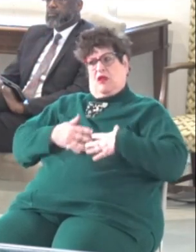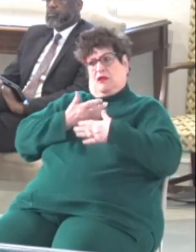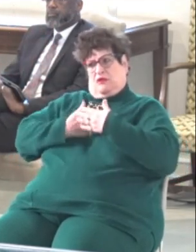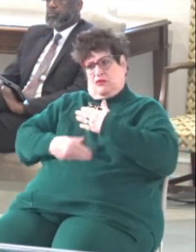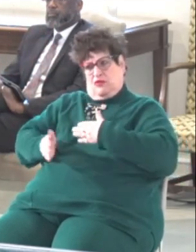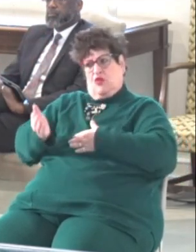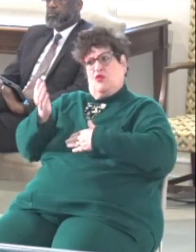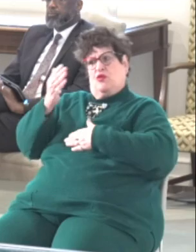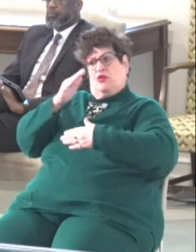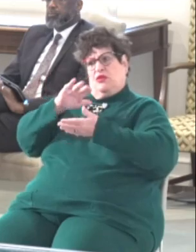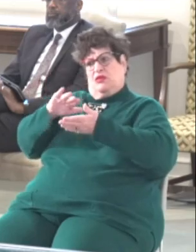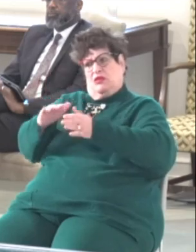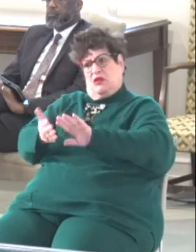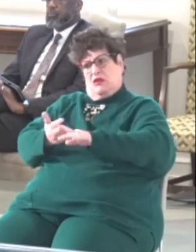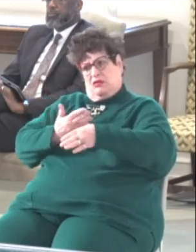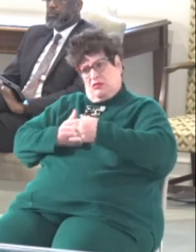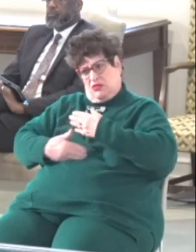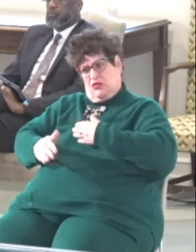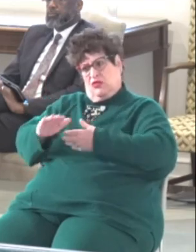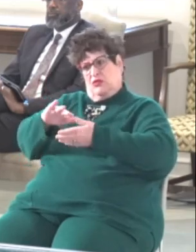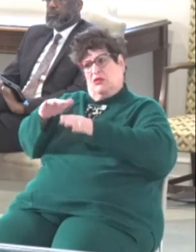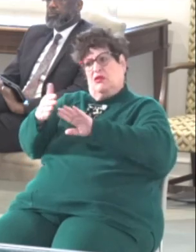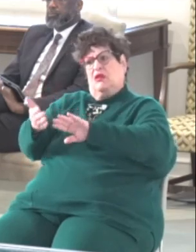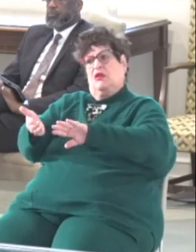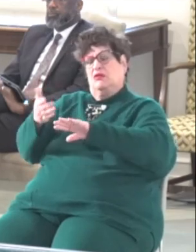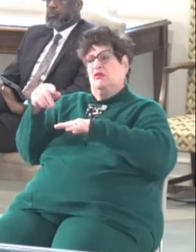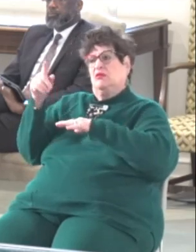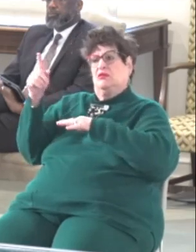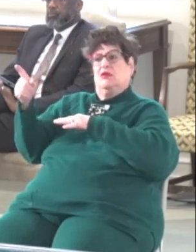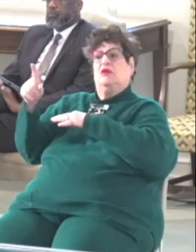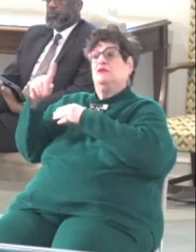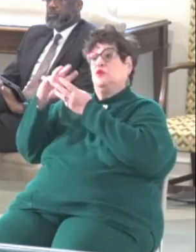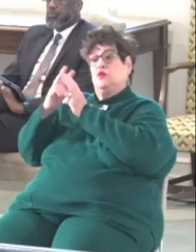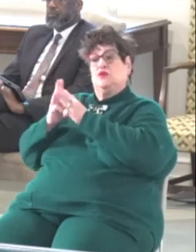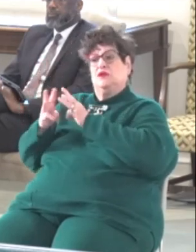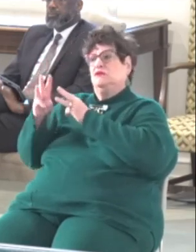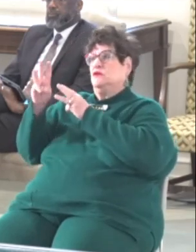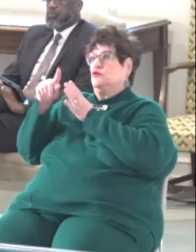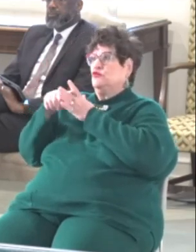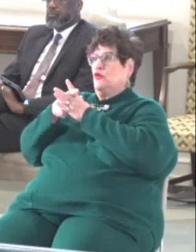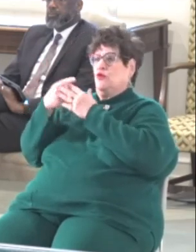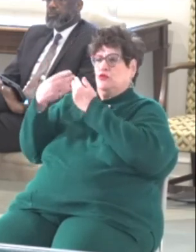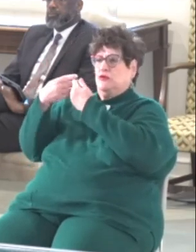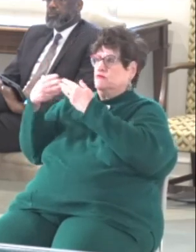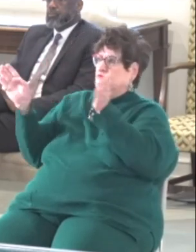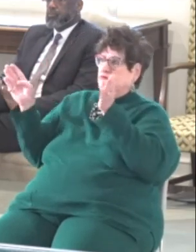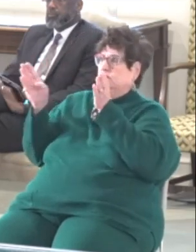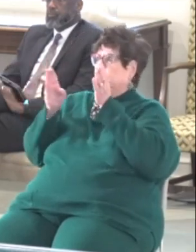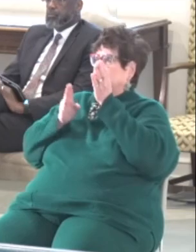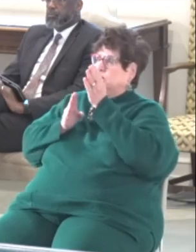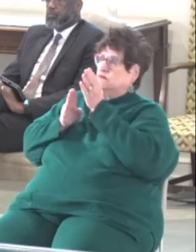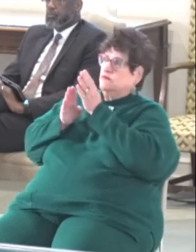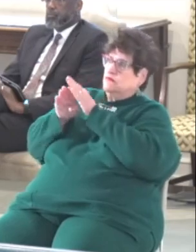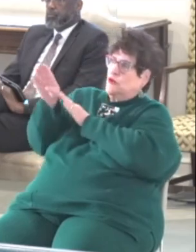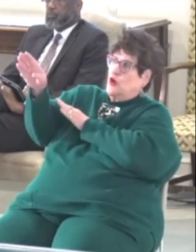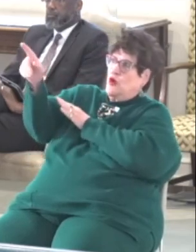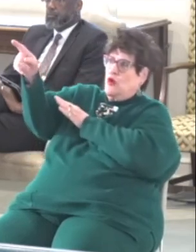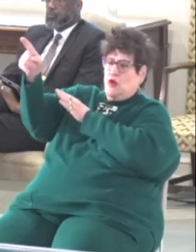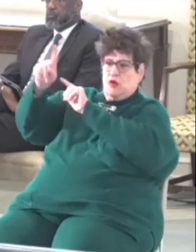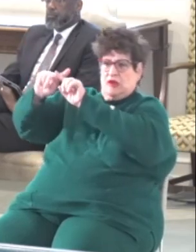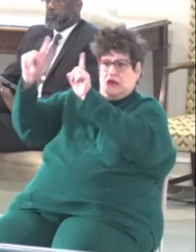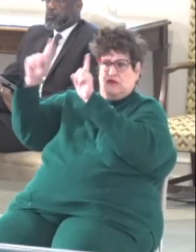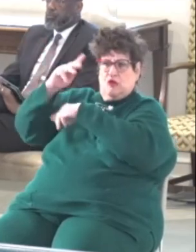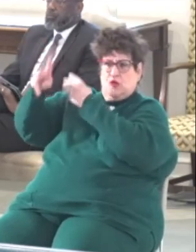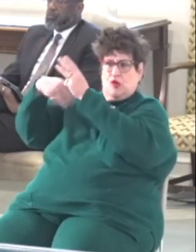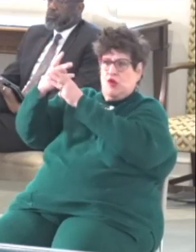were also considered special times, gateways to another world when the otherworldly spirits could